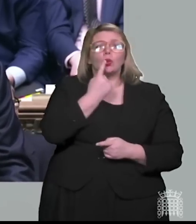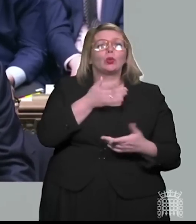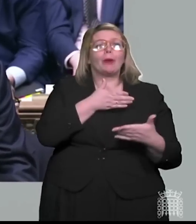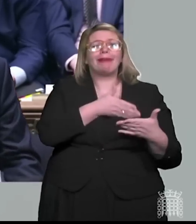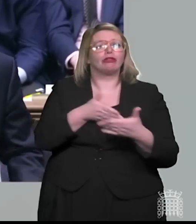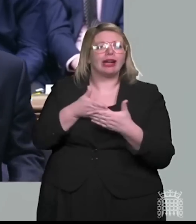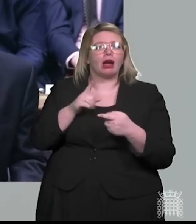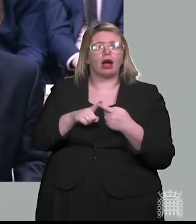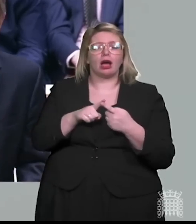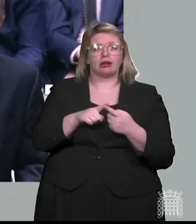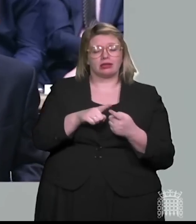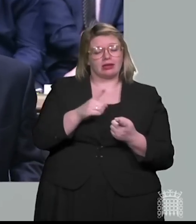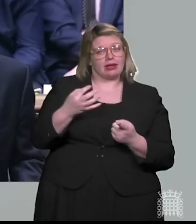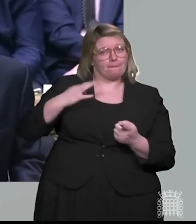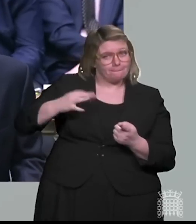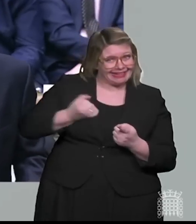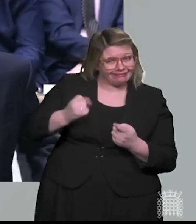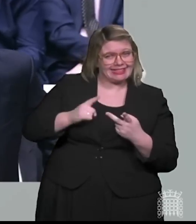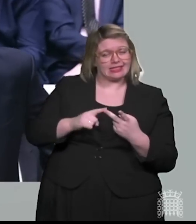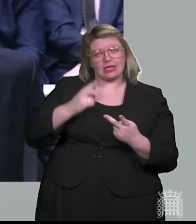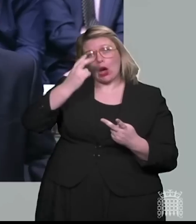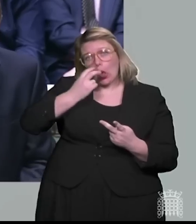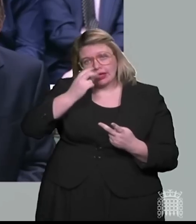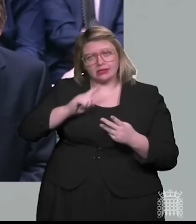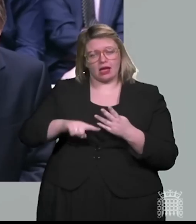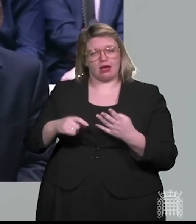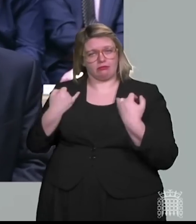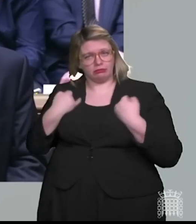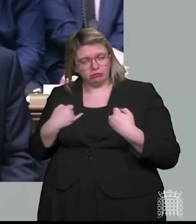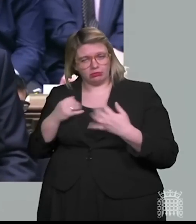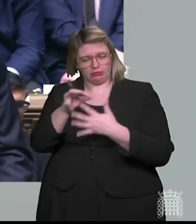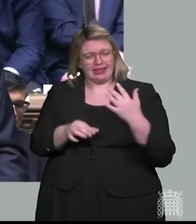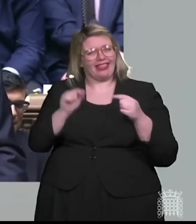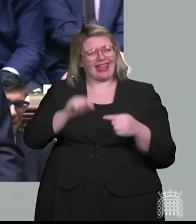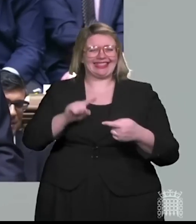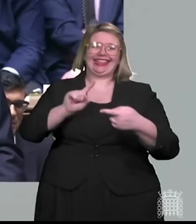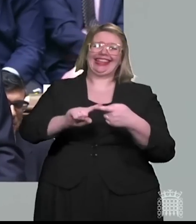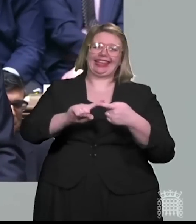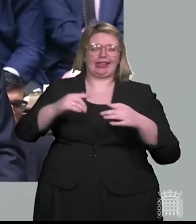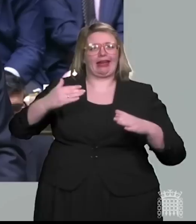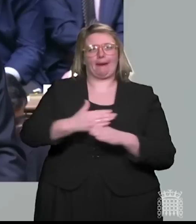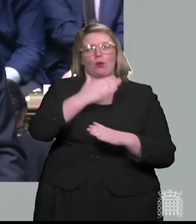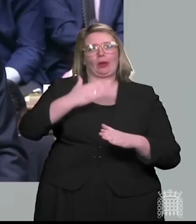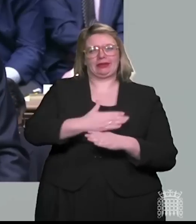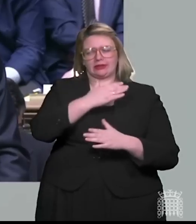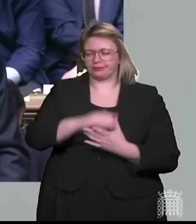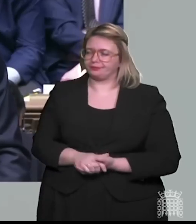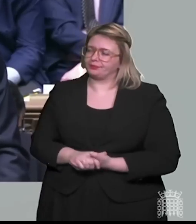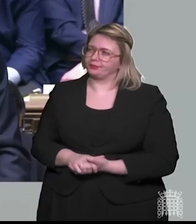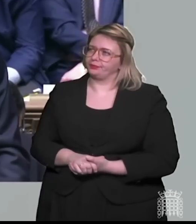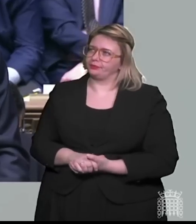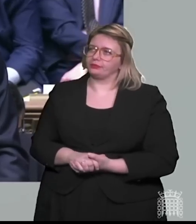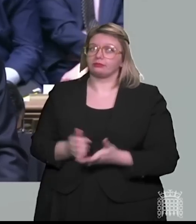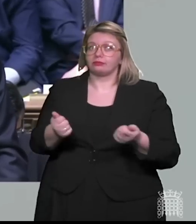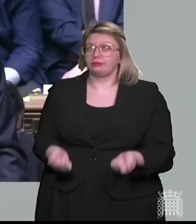on benefits, those with health conditions and older workers. That is the E of the employment pillar of today's growth budget,